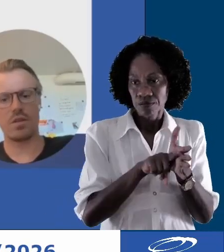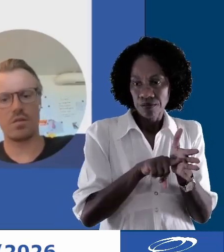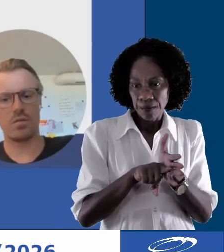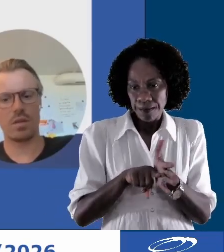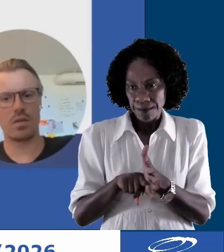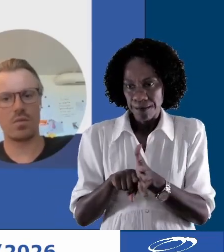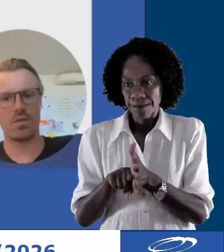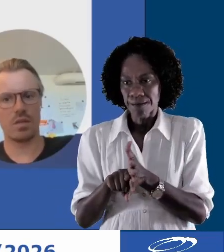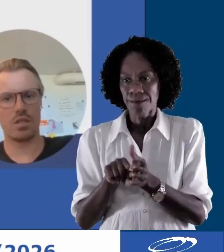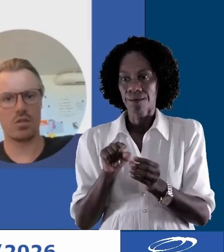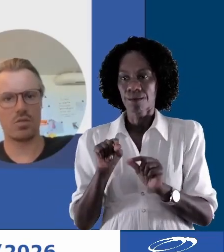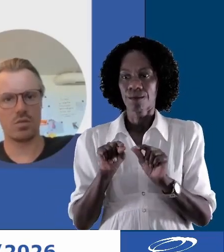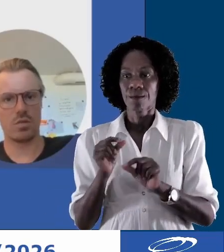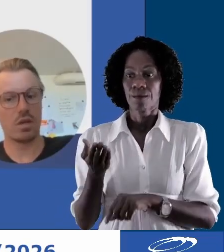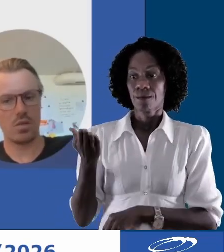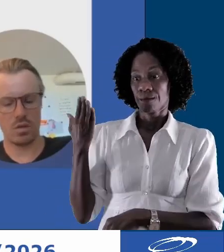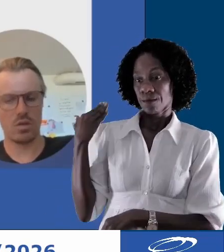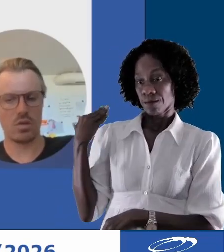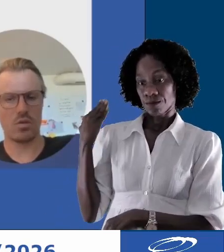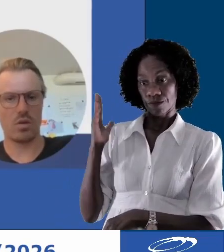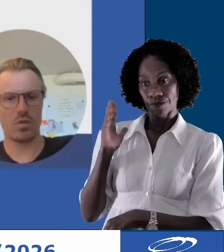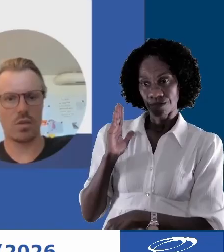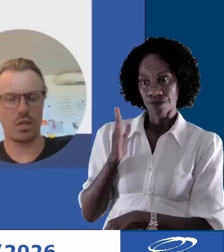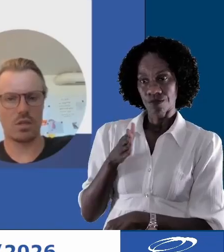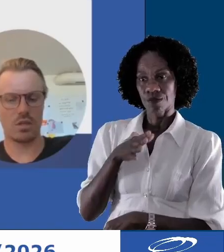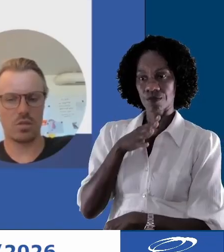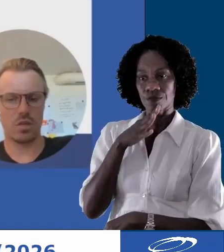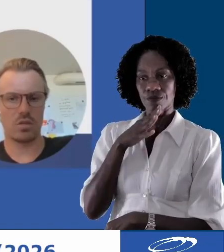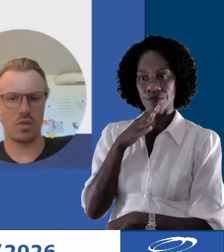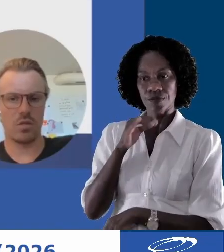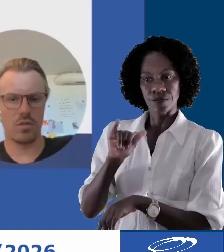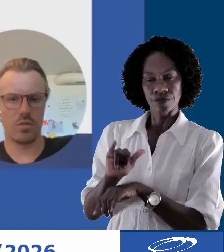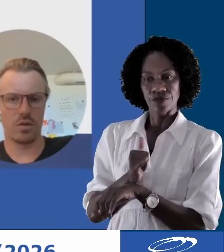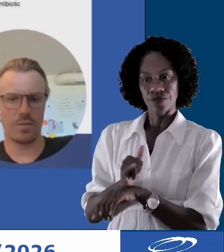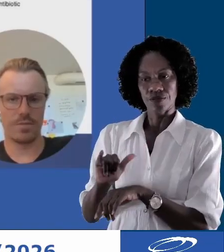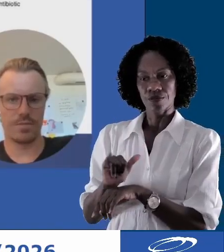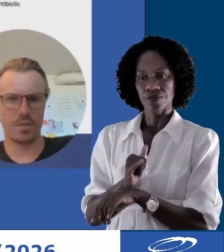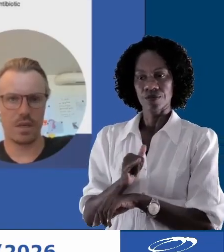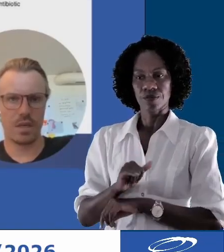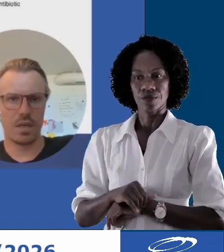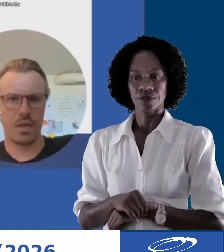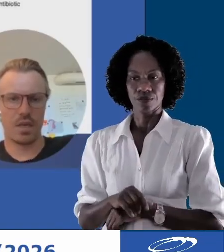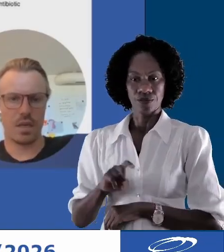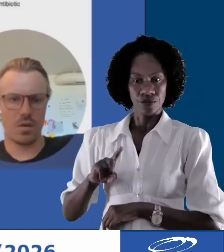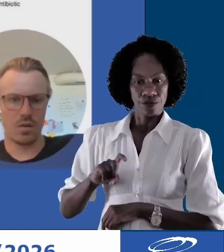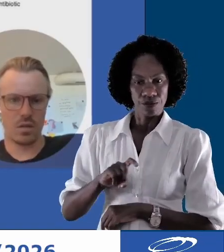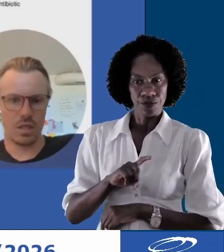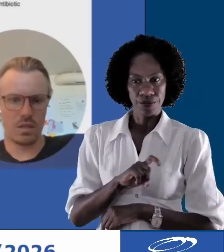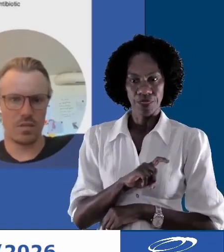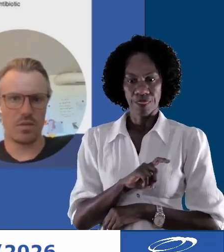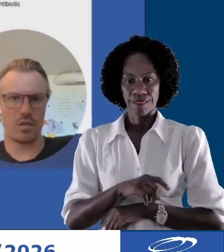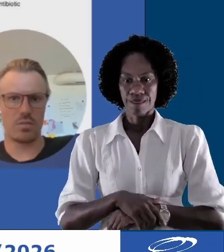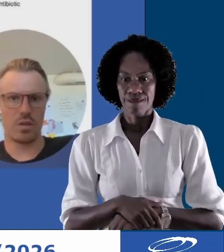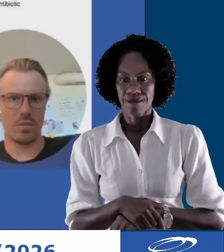different orthopedically relevant tissues, which also includes spinal tissue and synovial fluid. And I know the text